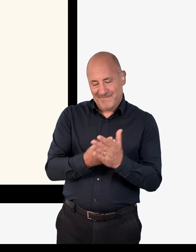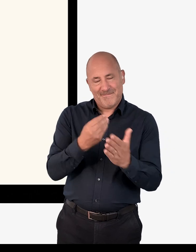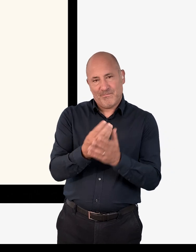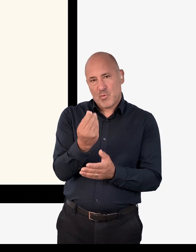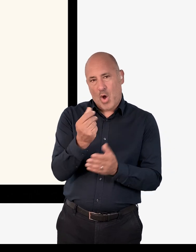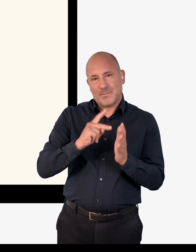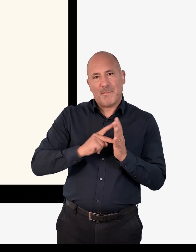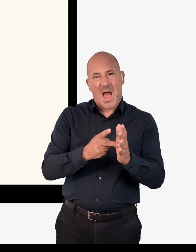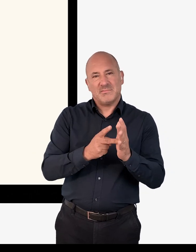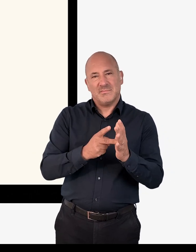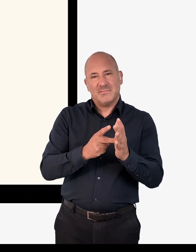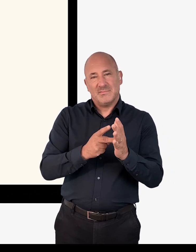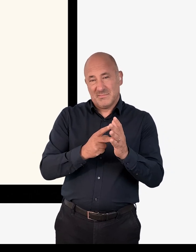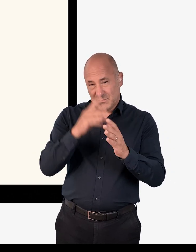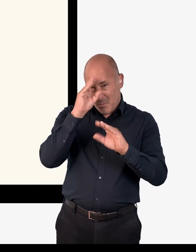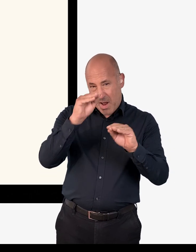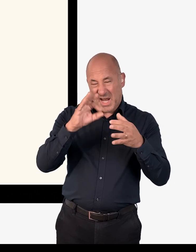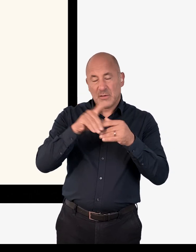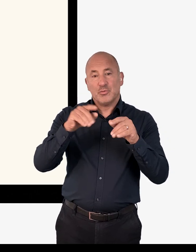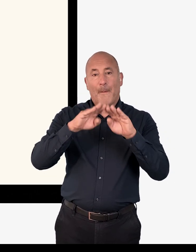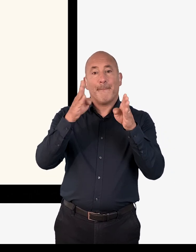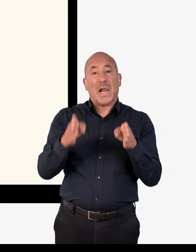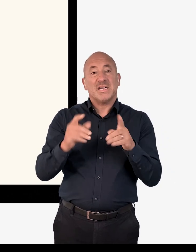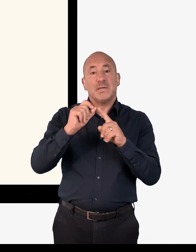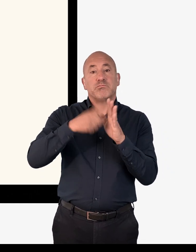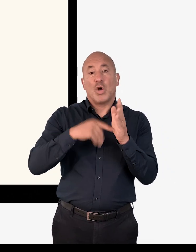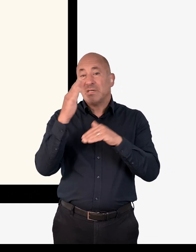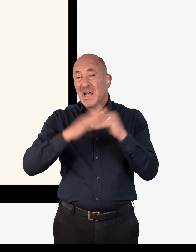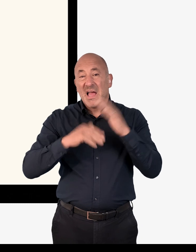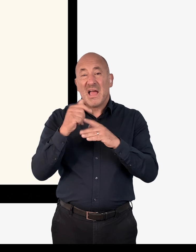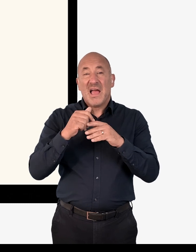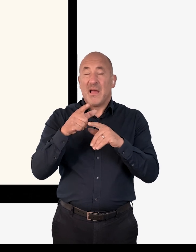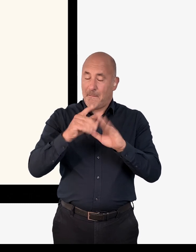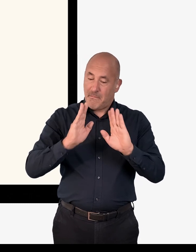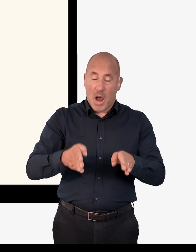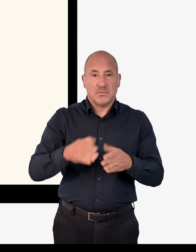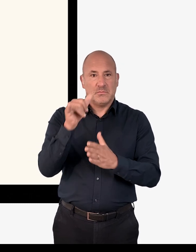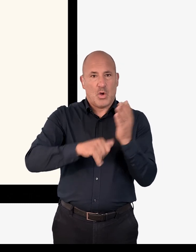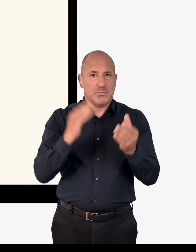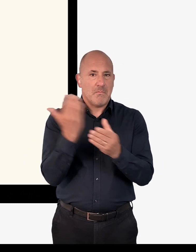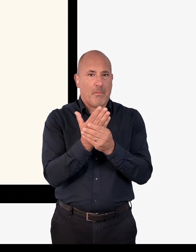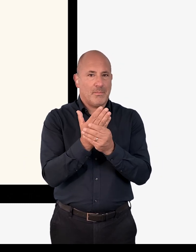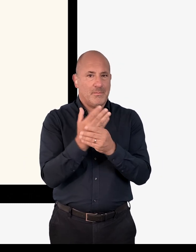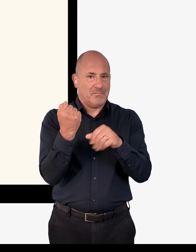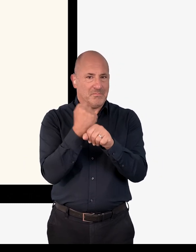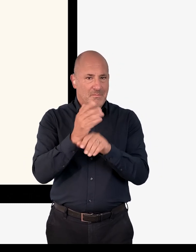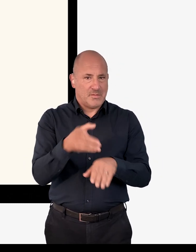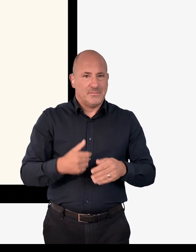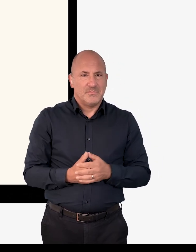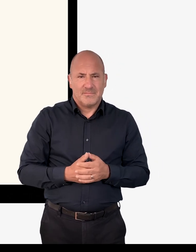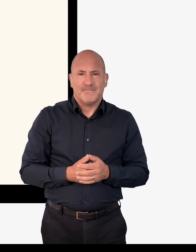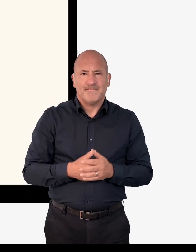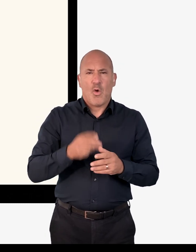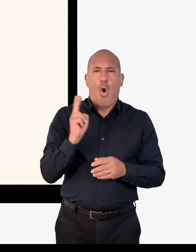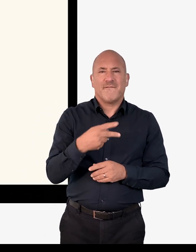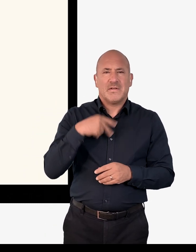Cost plans. A reminder that this is a mandatory document for building projects. An